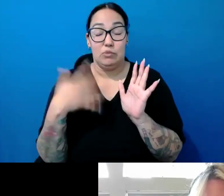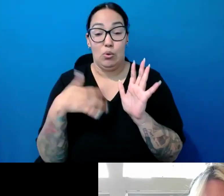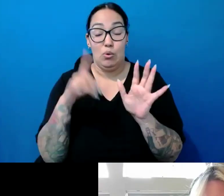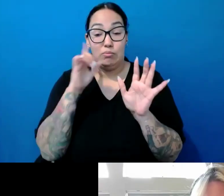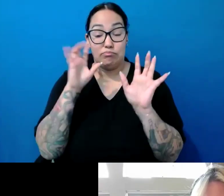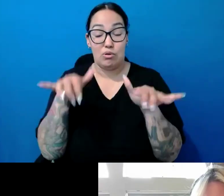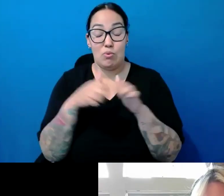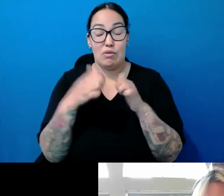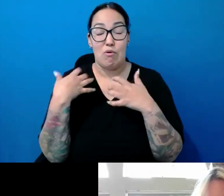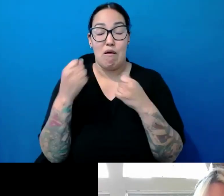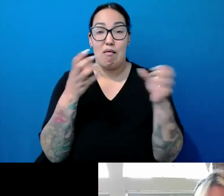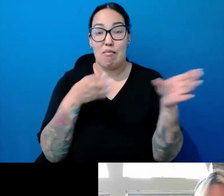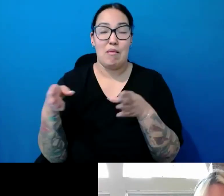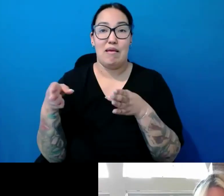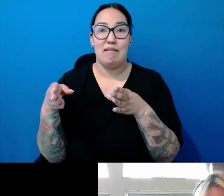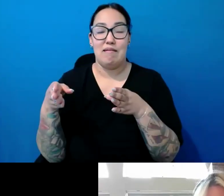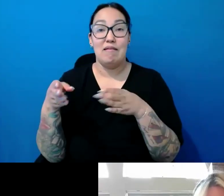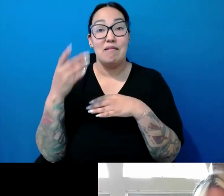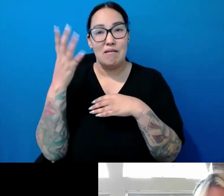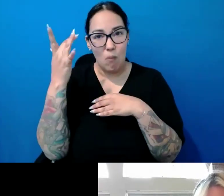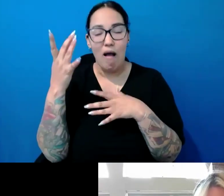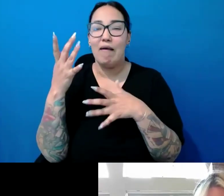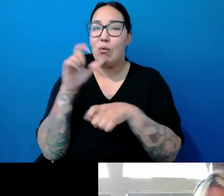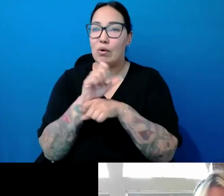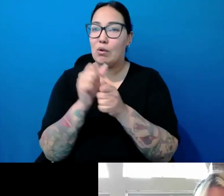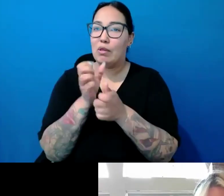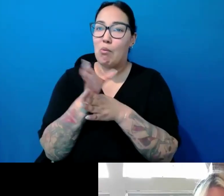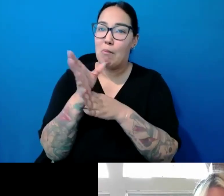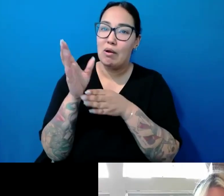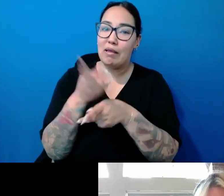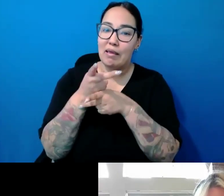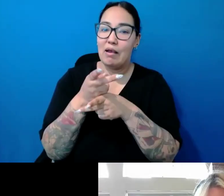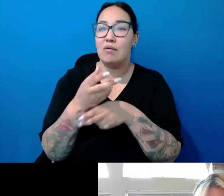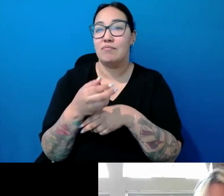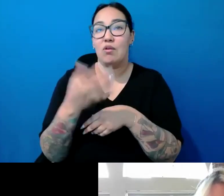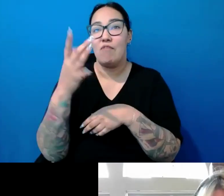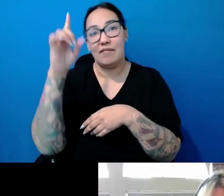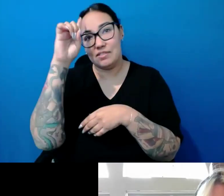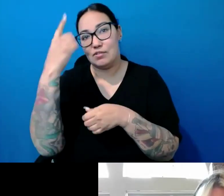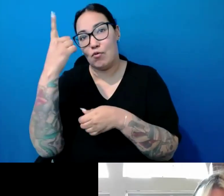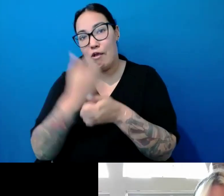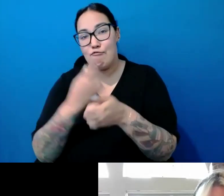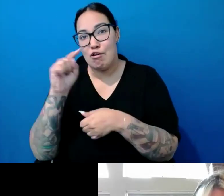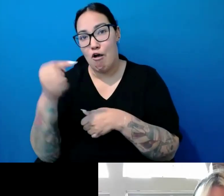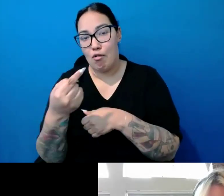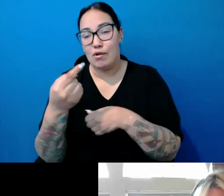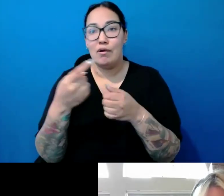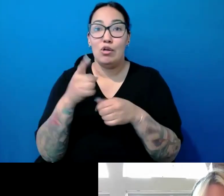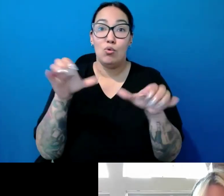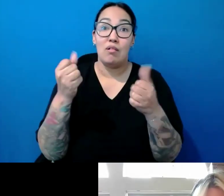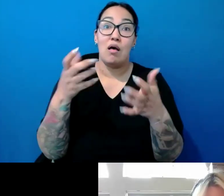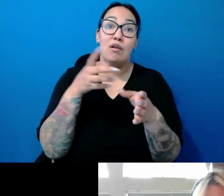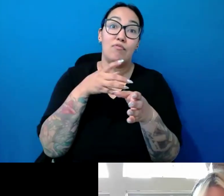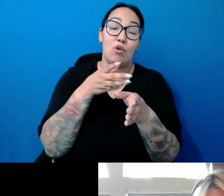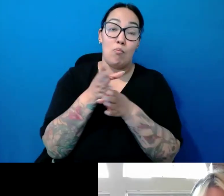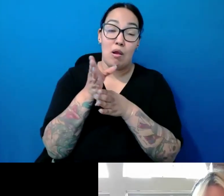your health plan, because as you know, primary care gets 5 cents on the dollar, right? And you're doing a lot of primary care services,